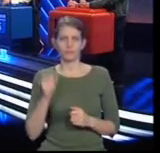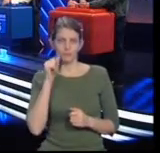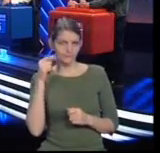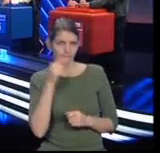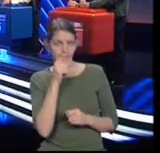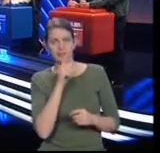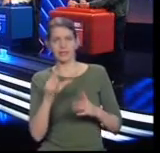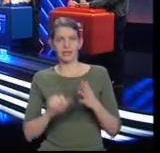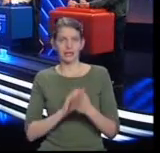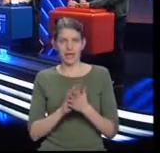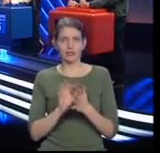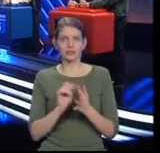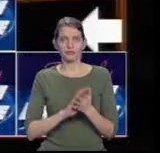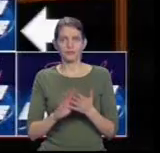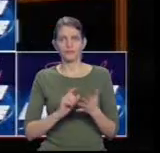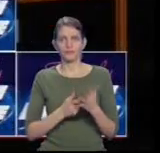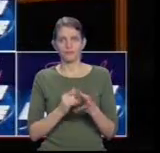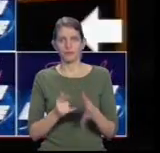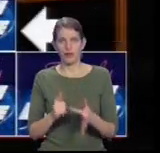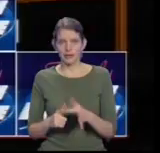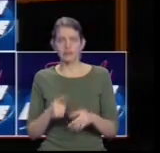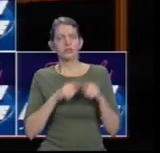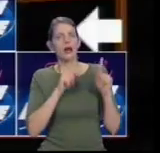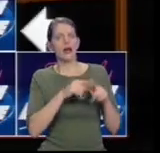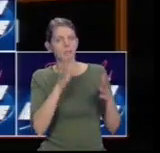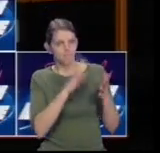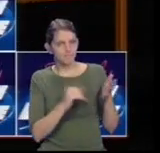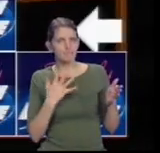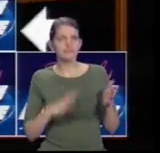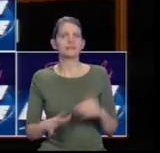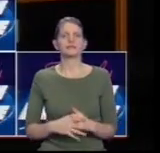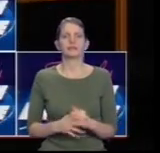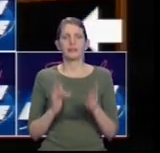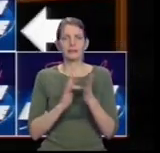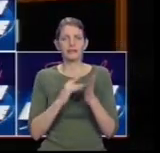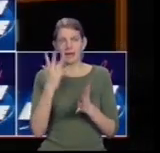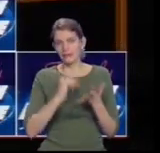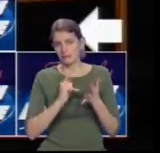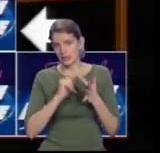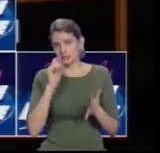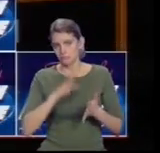square. Middle left. Remove it, please. 5 seconds. What is it?